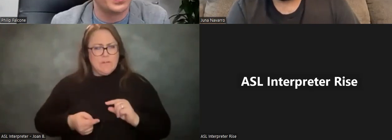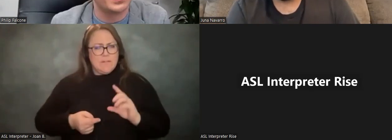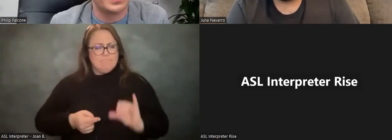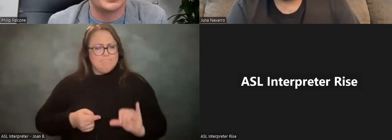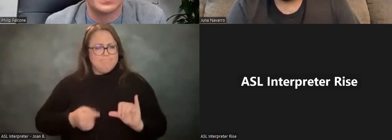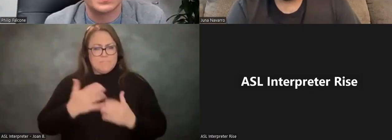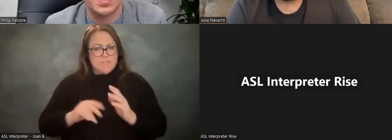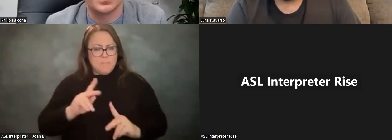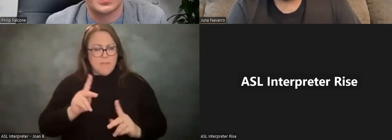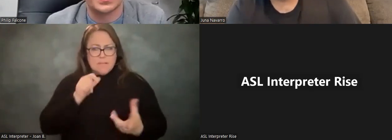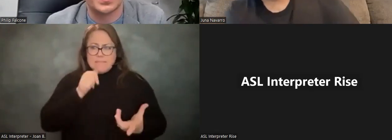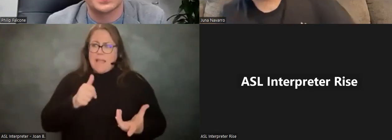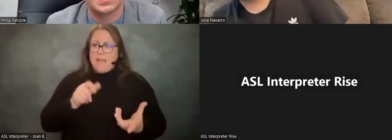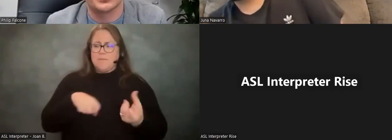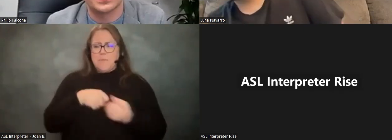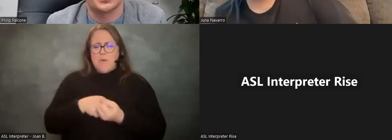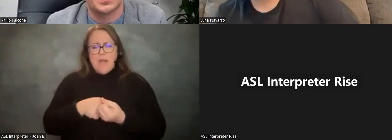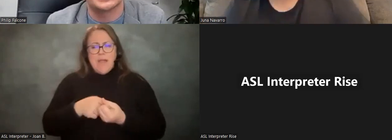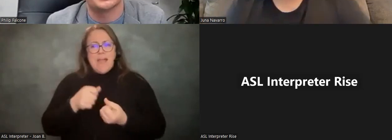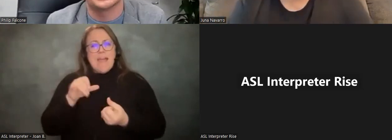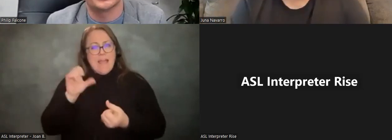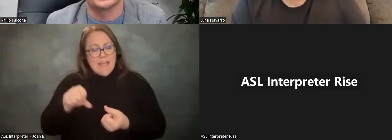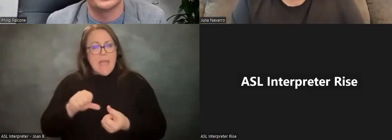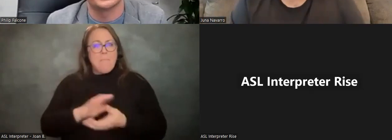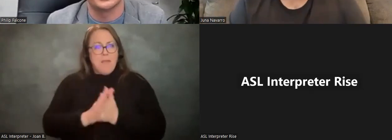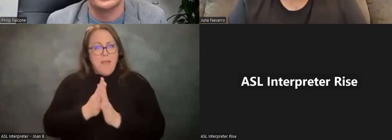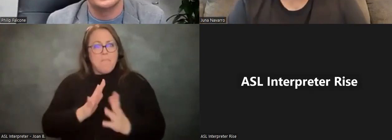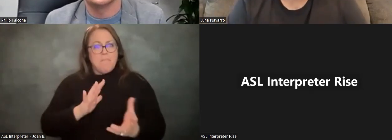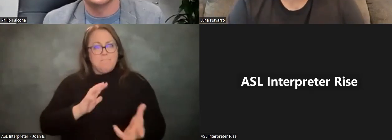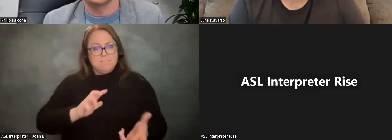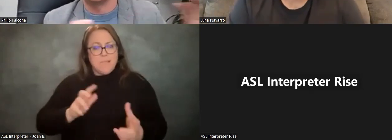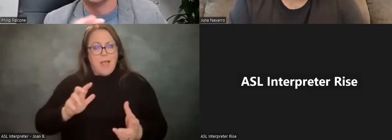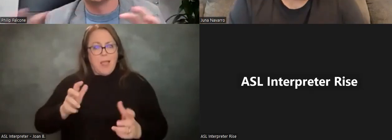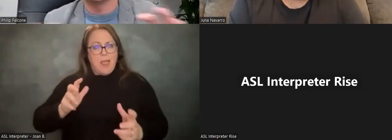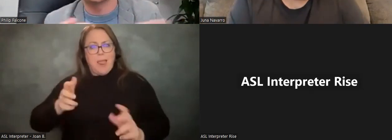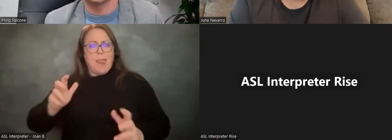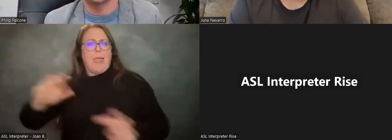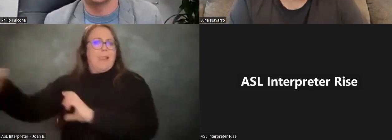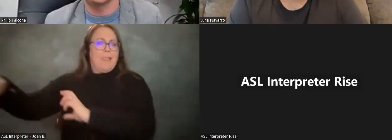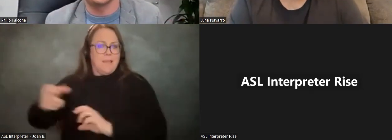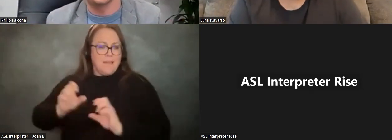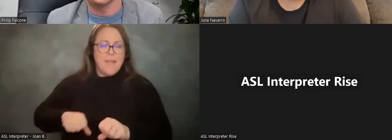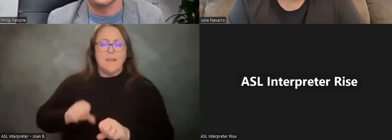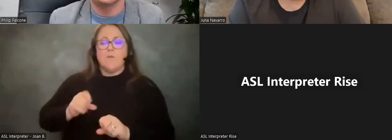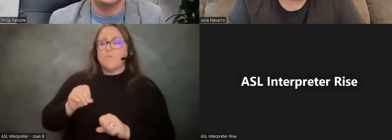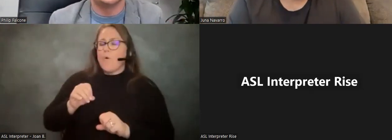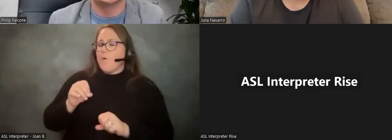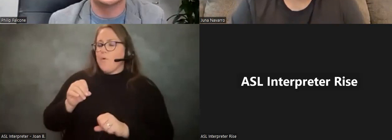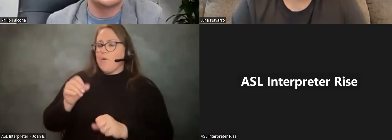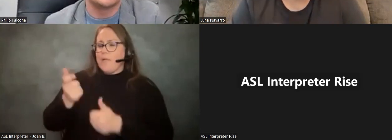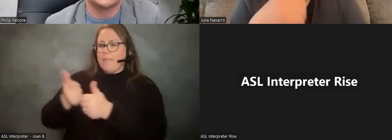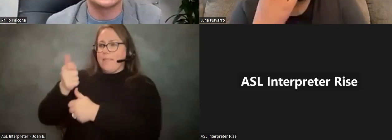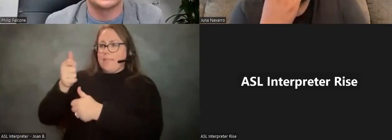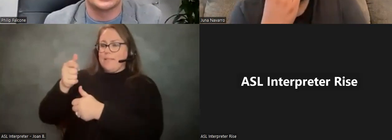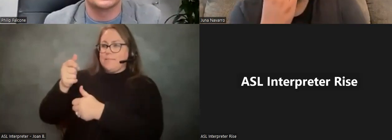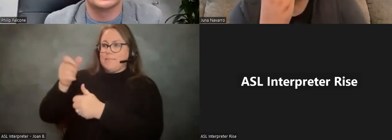board with, it's tough. I mean, it could become a slippery slope, but maybe it's not the best thing for that community. And so leaders need to discuss with property owners on that. And that's kind of, I